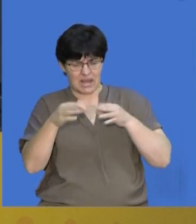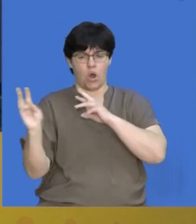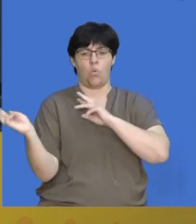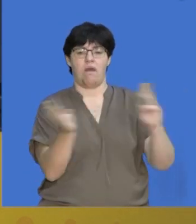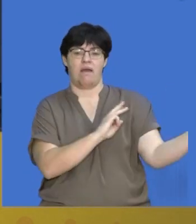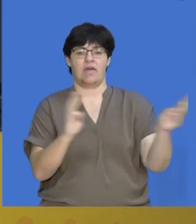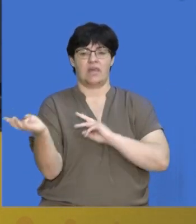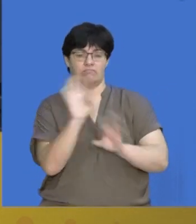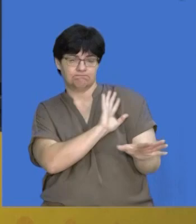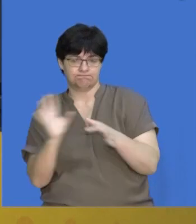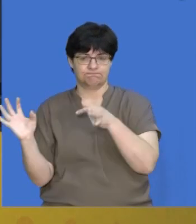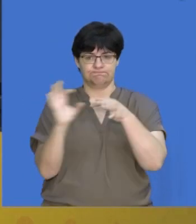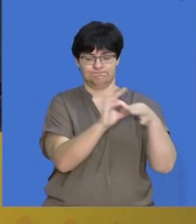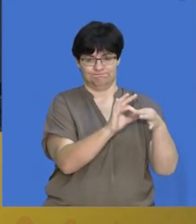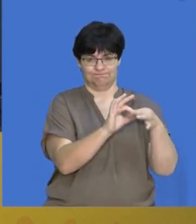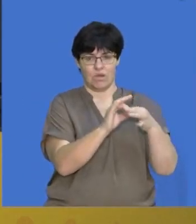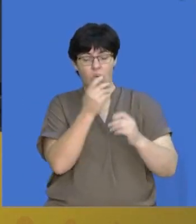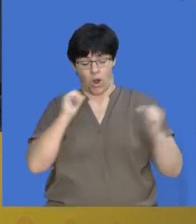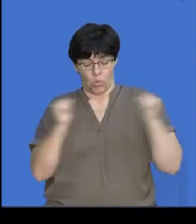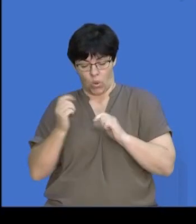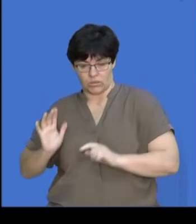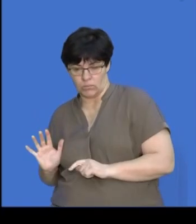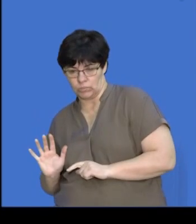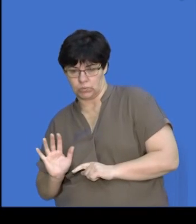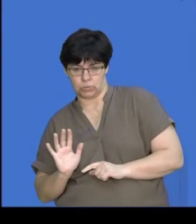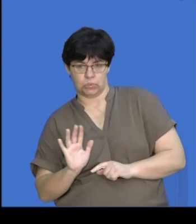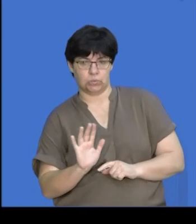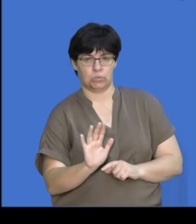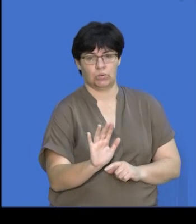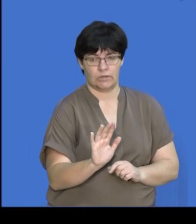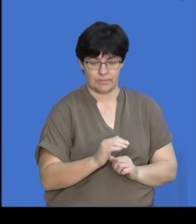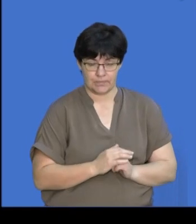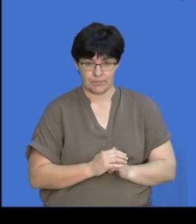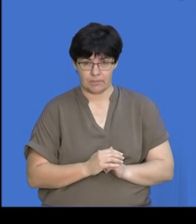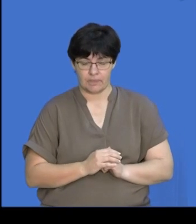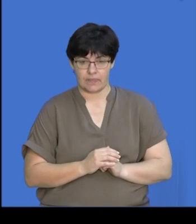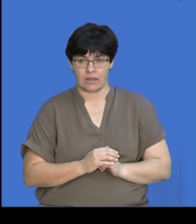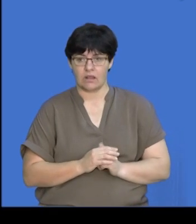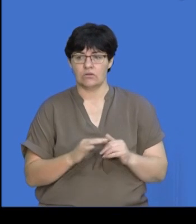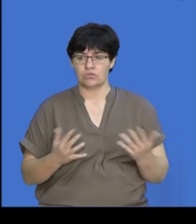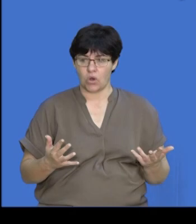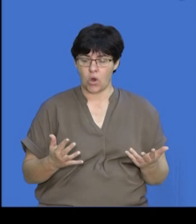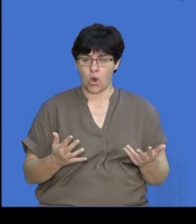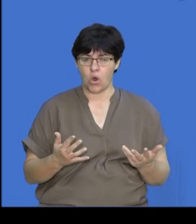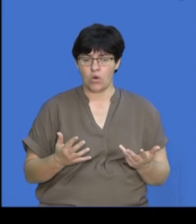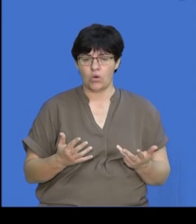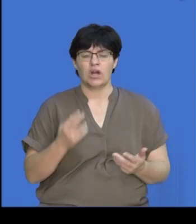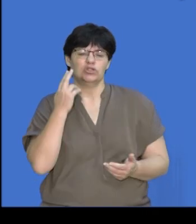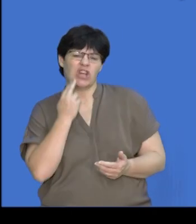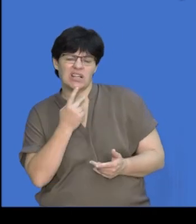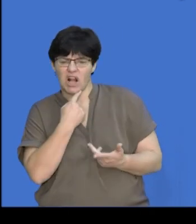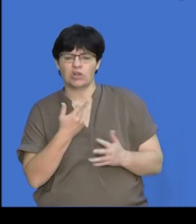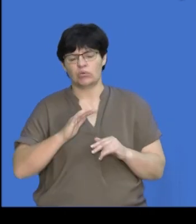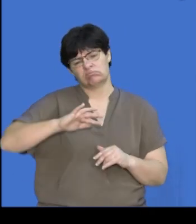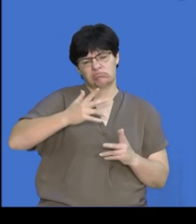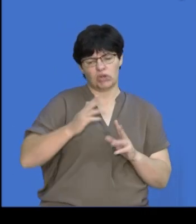weather associated with an approaching cold front. So in this particular example, gentle to moderate winds